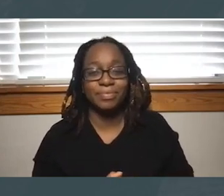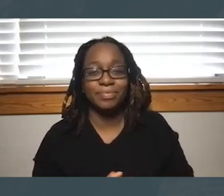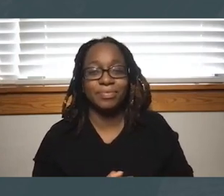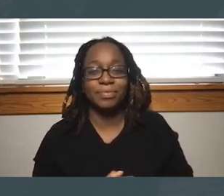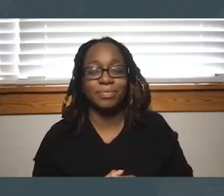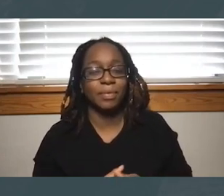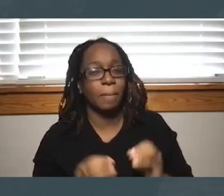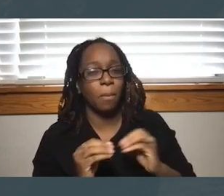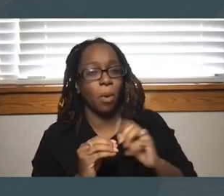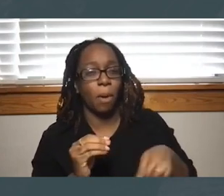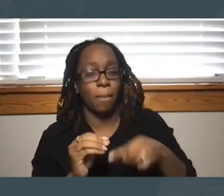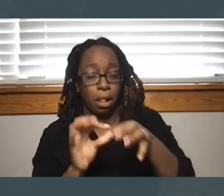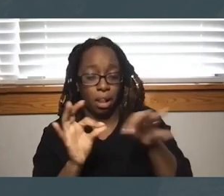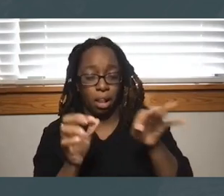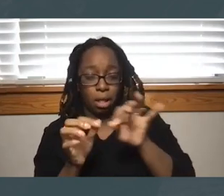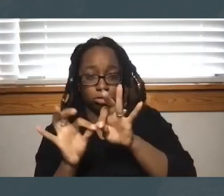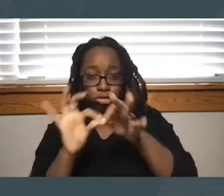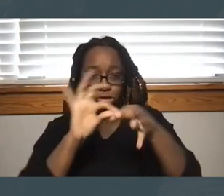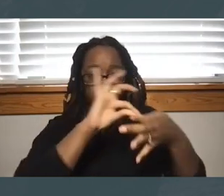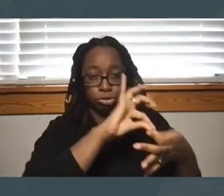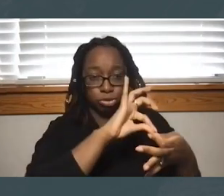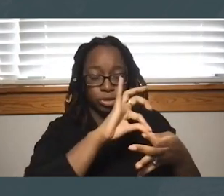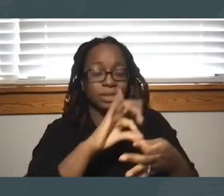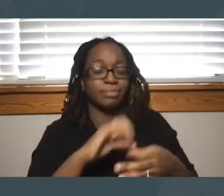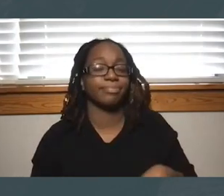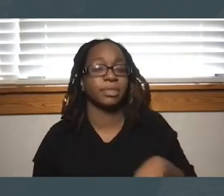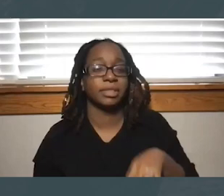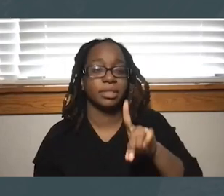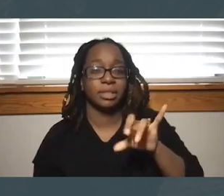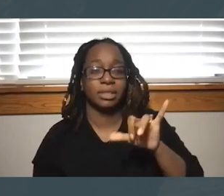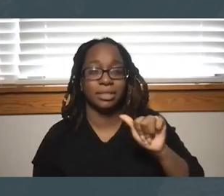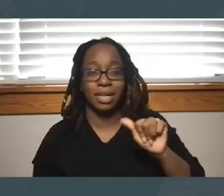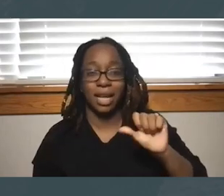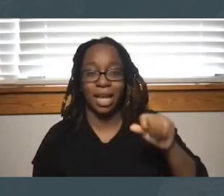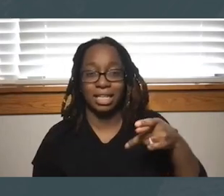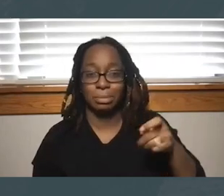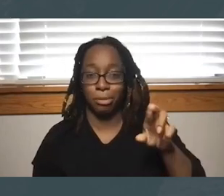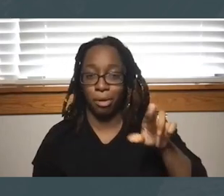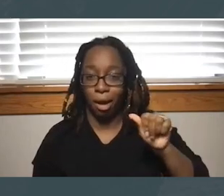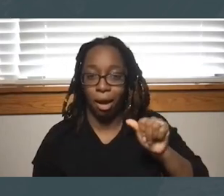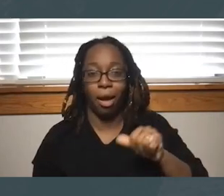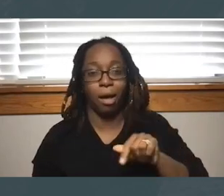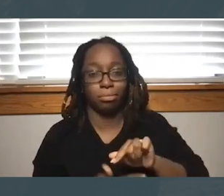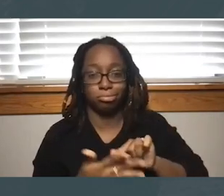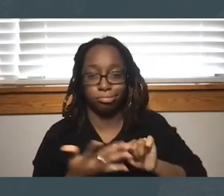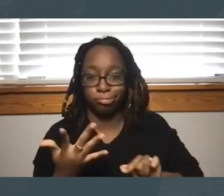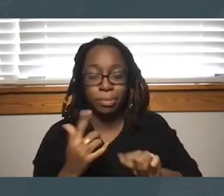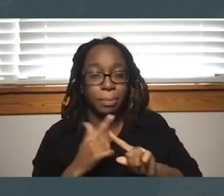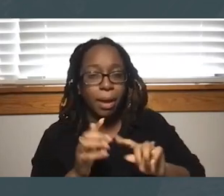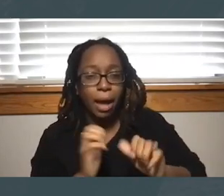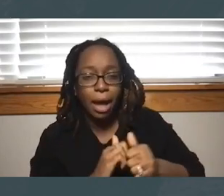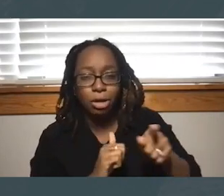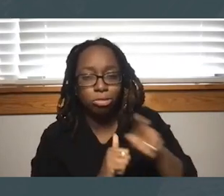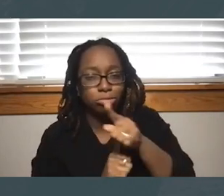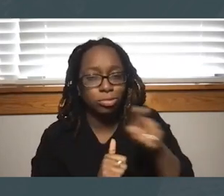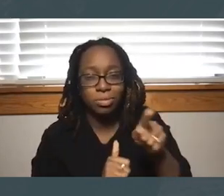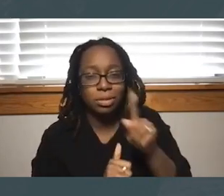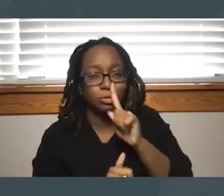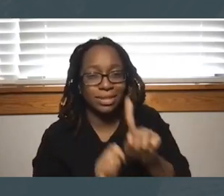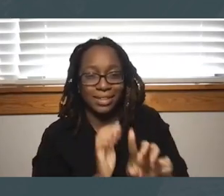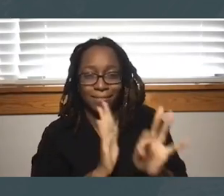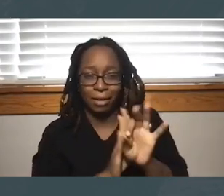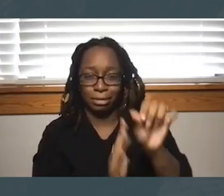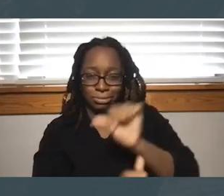Translation, diaspora, all that kind of stuff. But the first question I wanted to ask both of you is, how did you find each other?